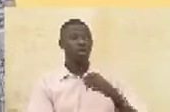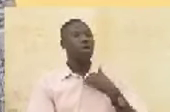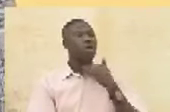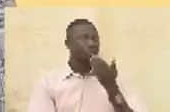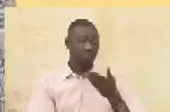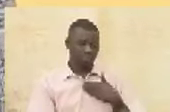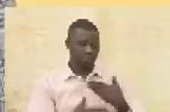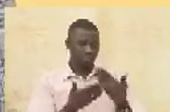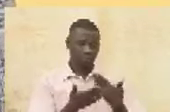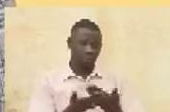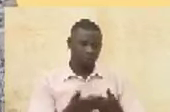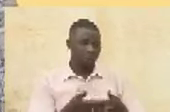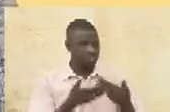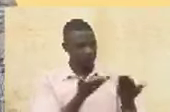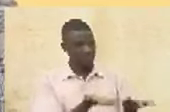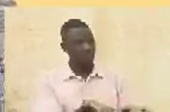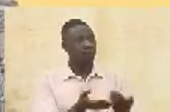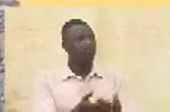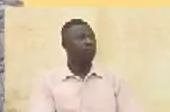Yeah,